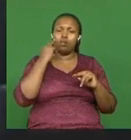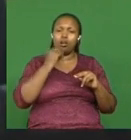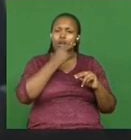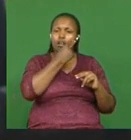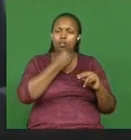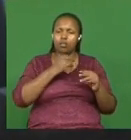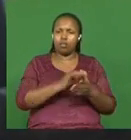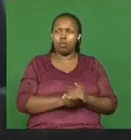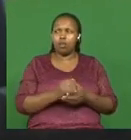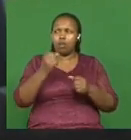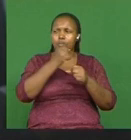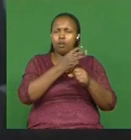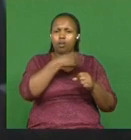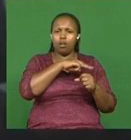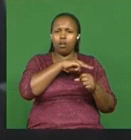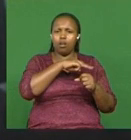about our CEO.